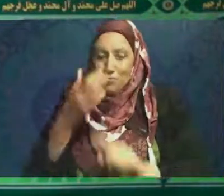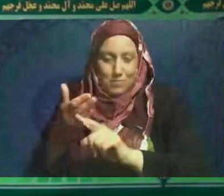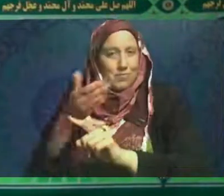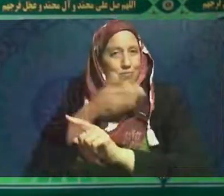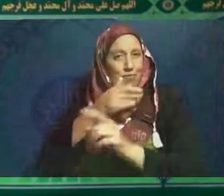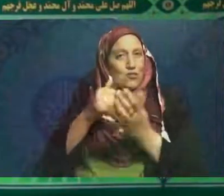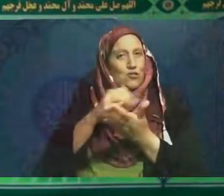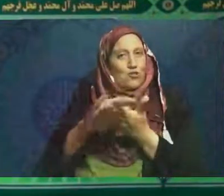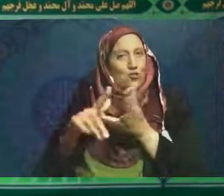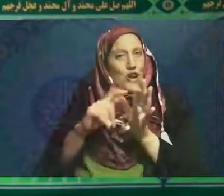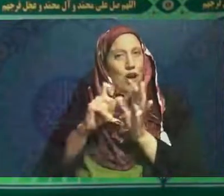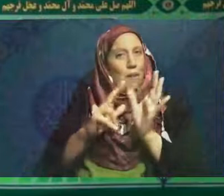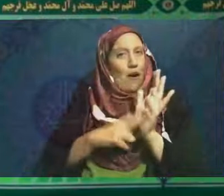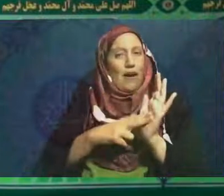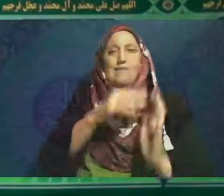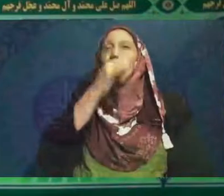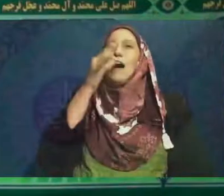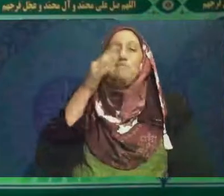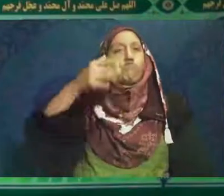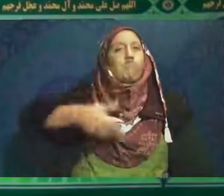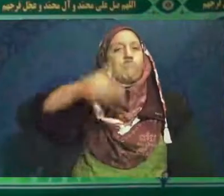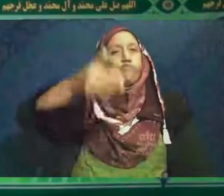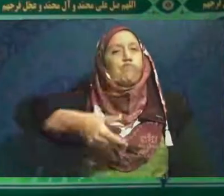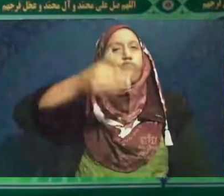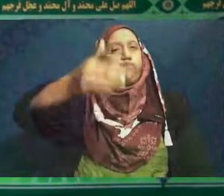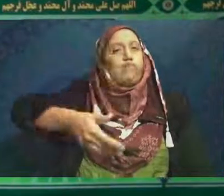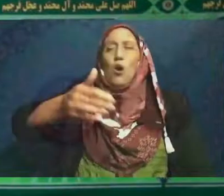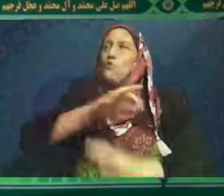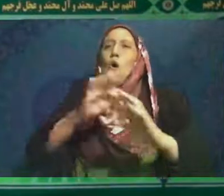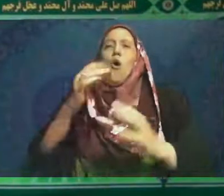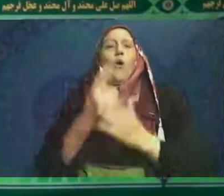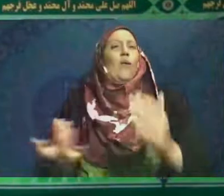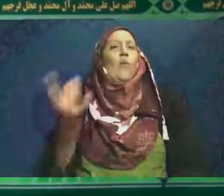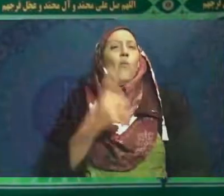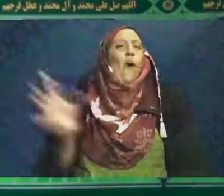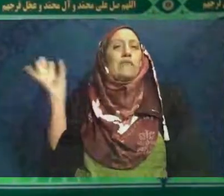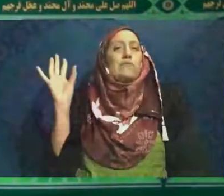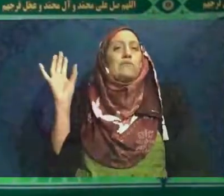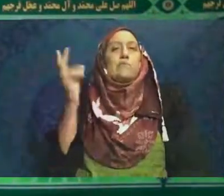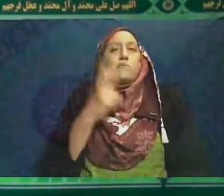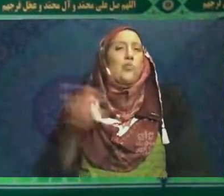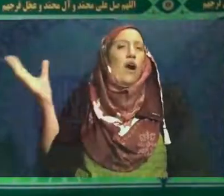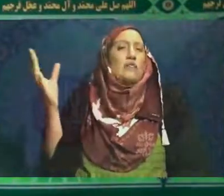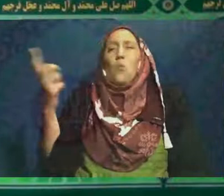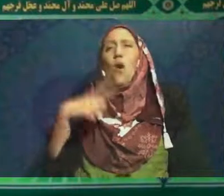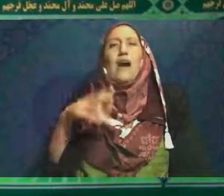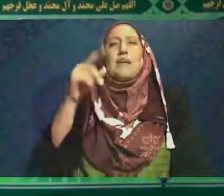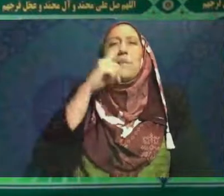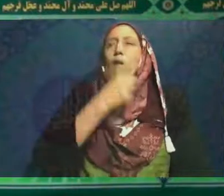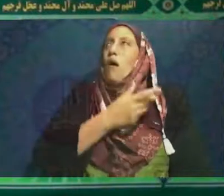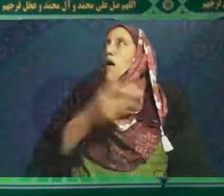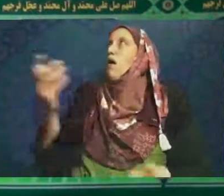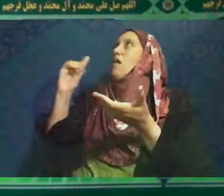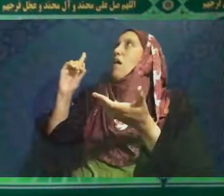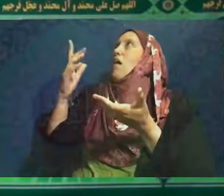Their needs are met or not met, they turn away immediately. Someone was telling me today that, Sheikh, I did Ziyarat Ashura for 40